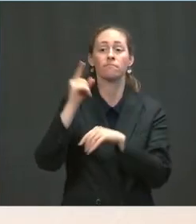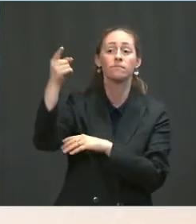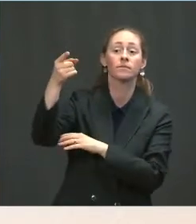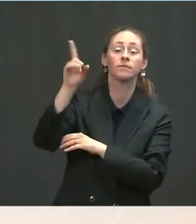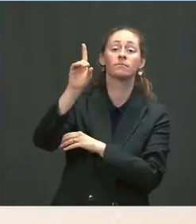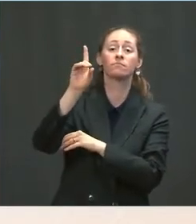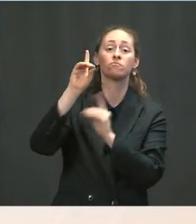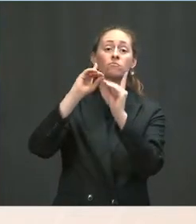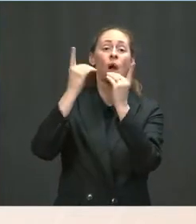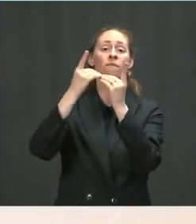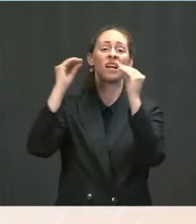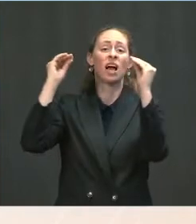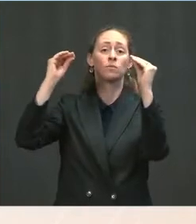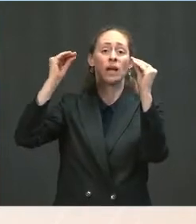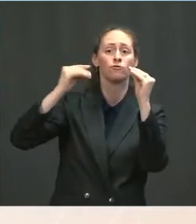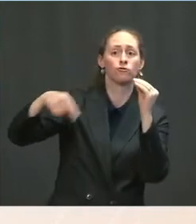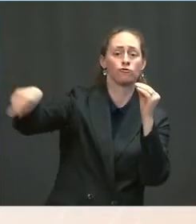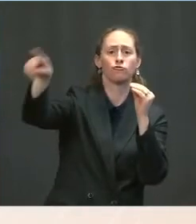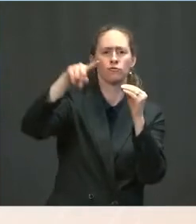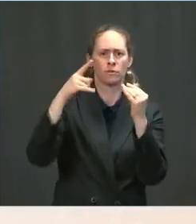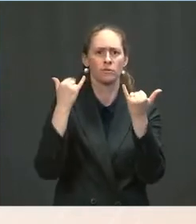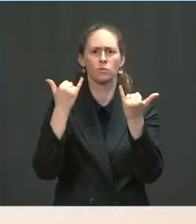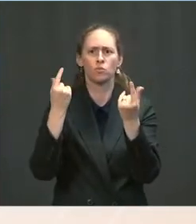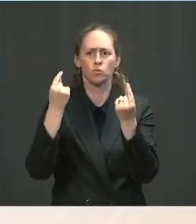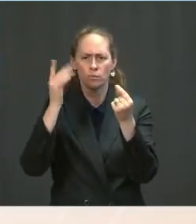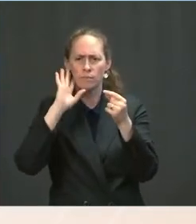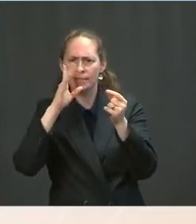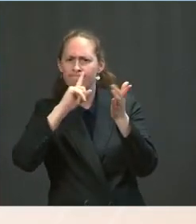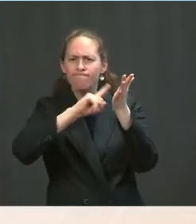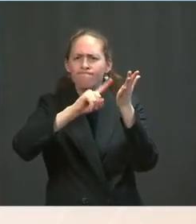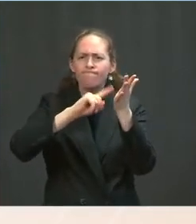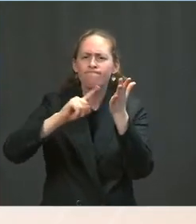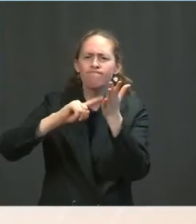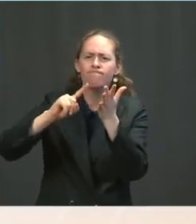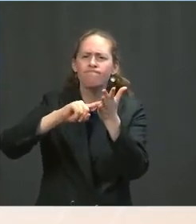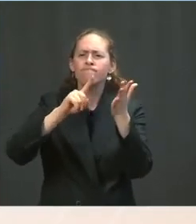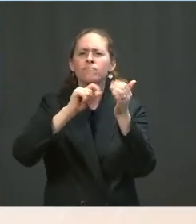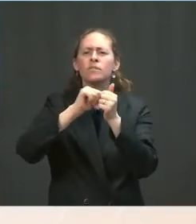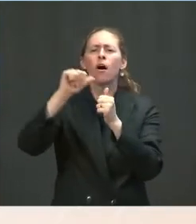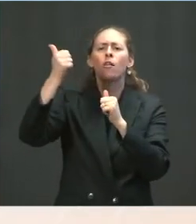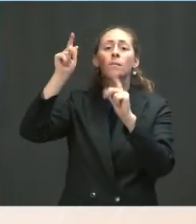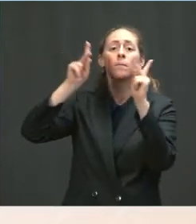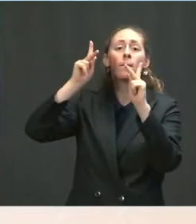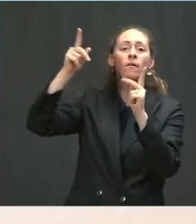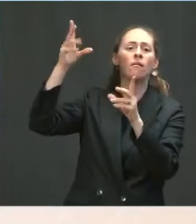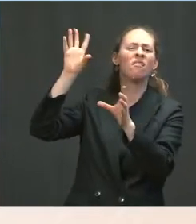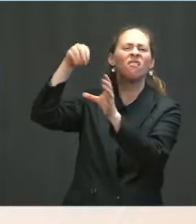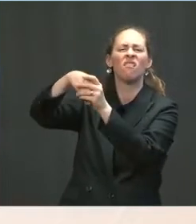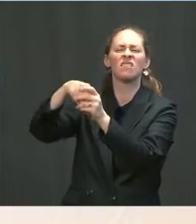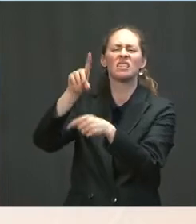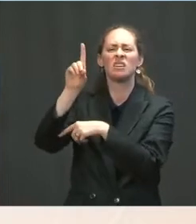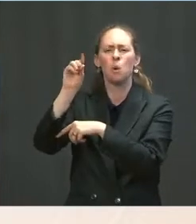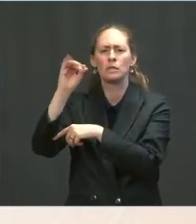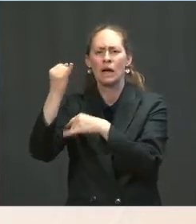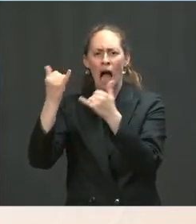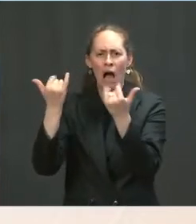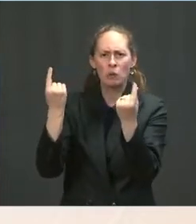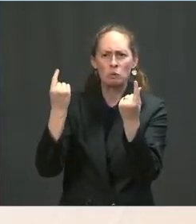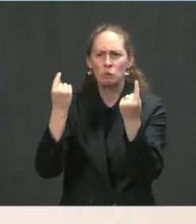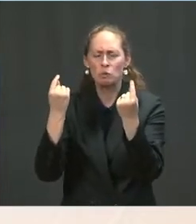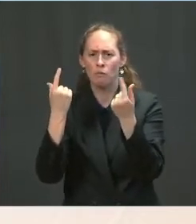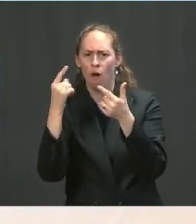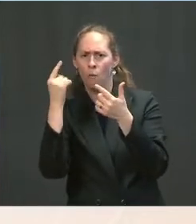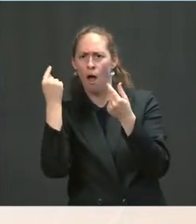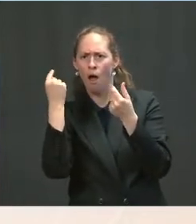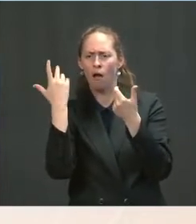in partnership with colleagues at the Department of Justice and the White House to review options with respect to debt